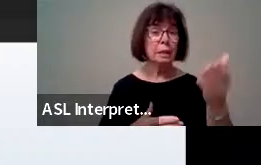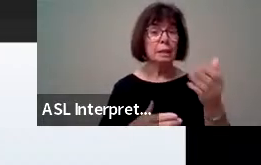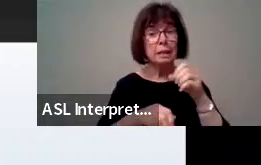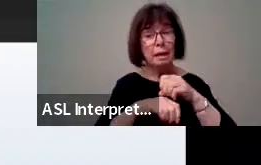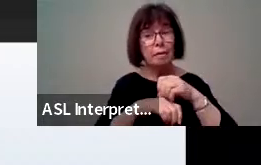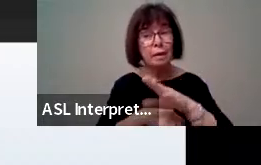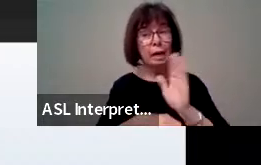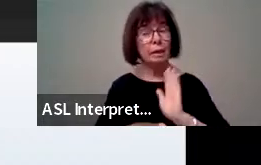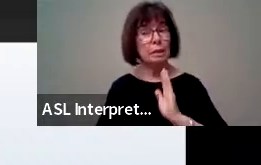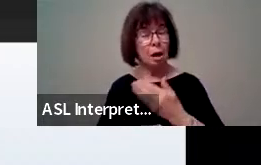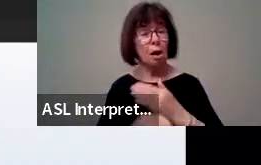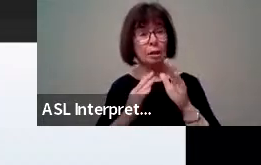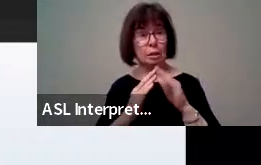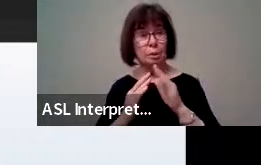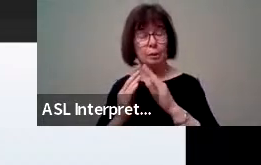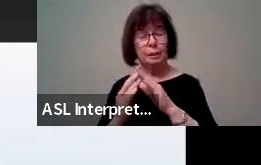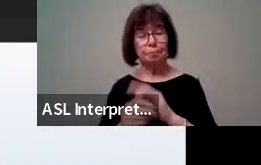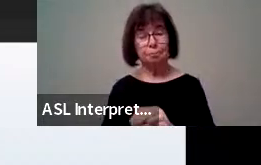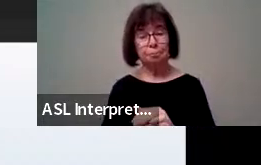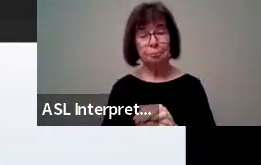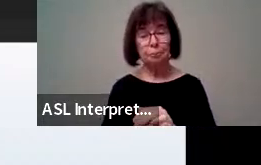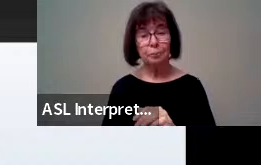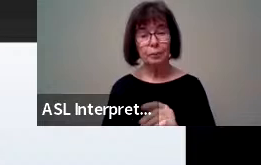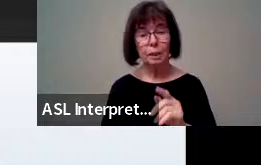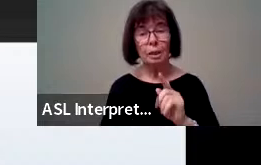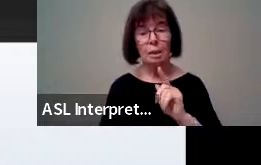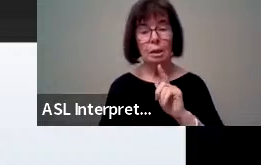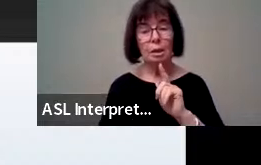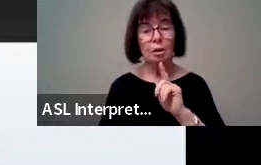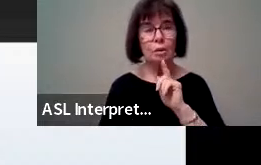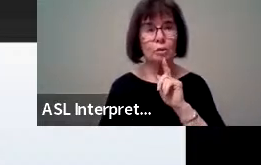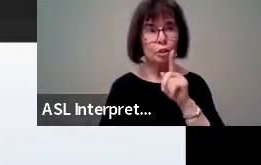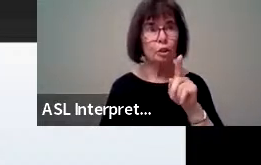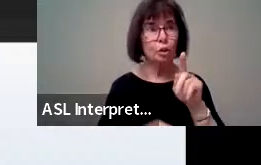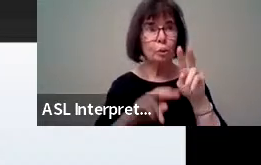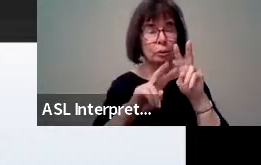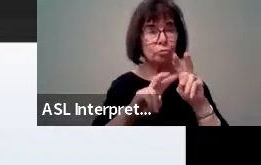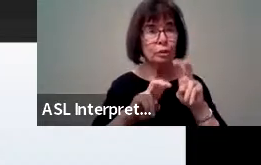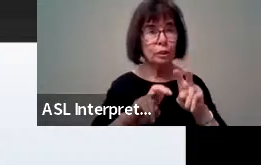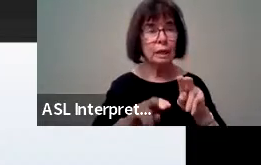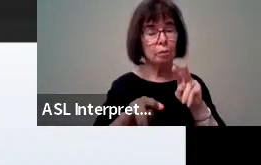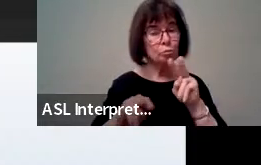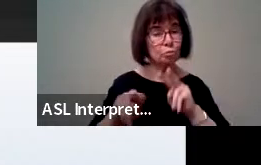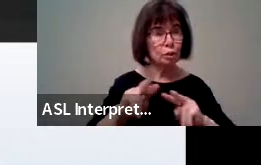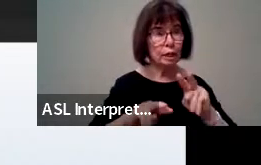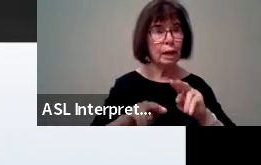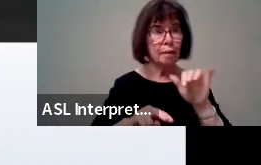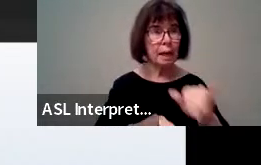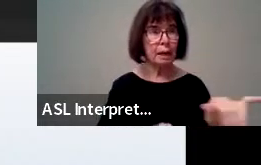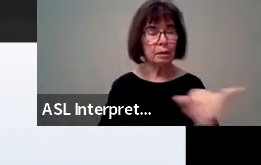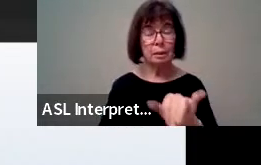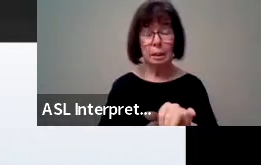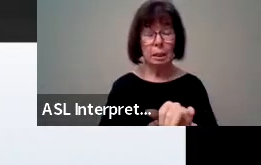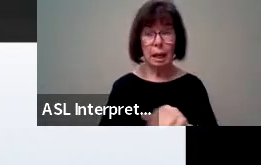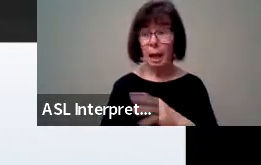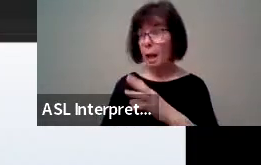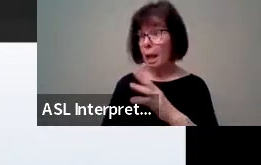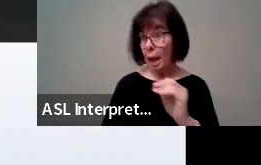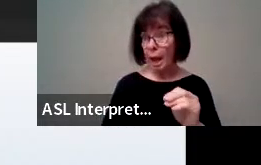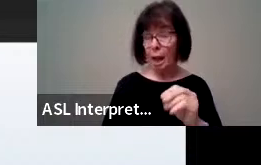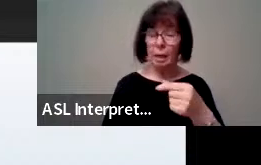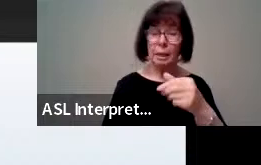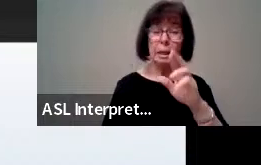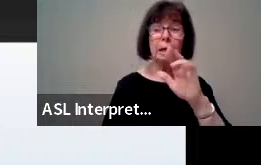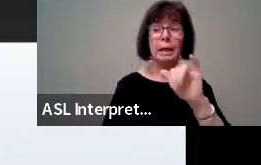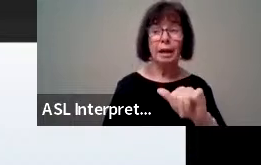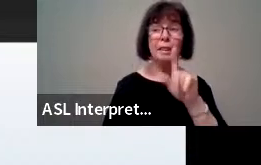So we're definitely looking at that as well. Thank you for that. And Gary, that actually is a